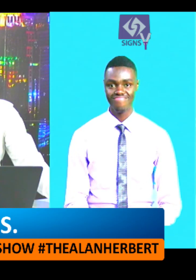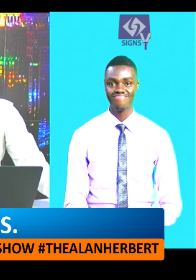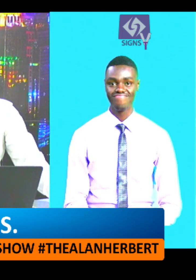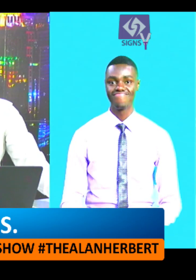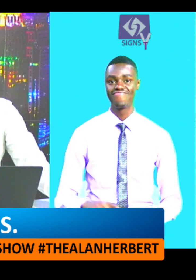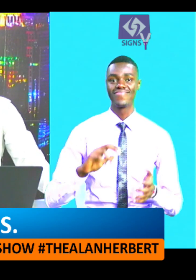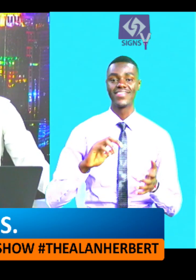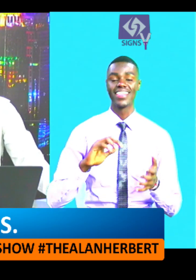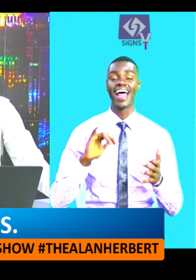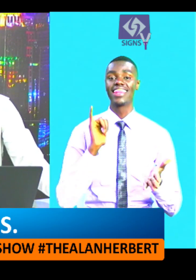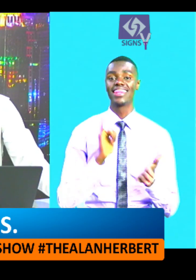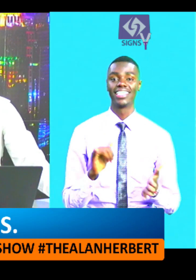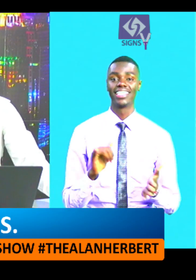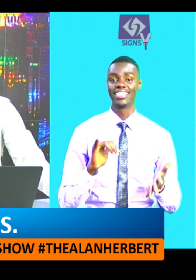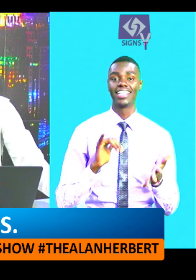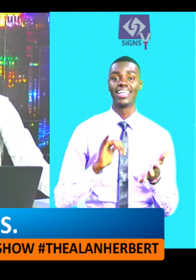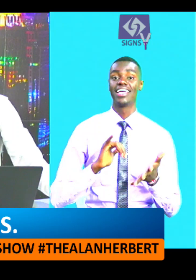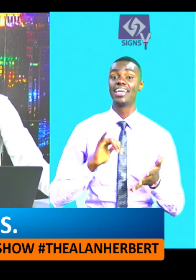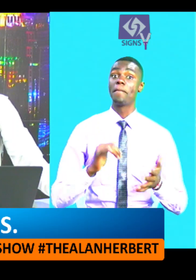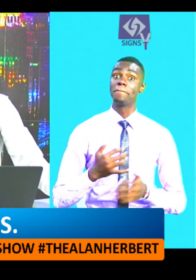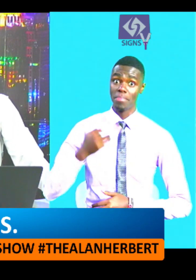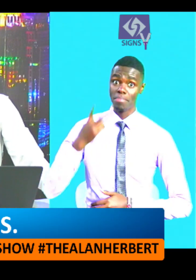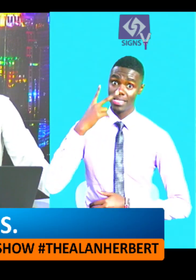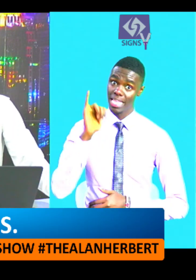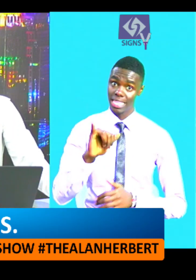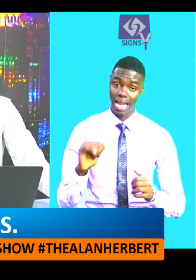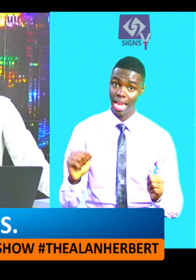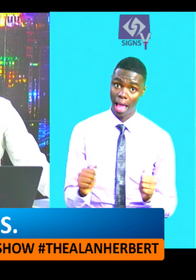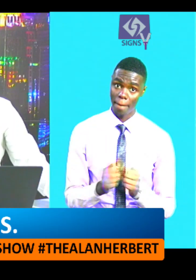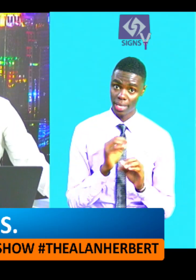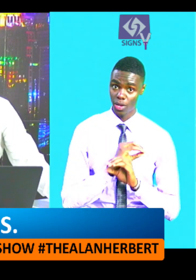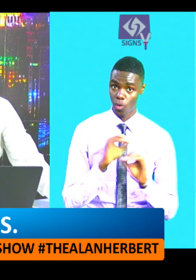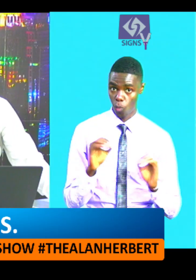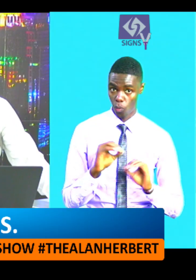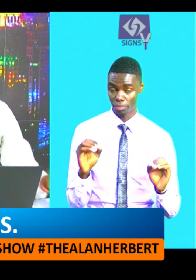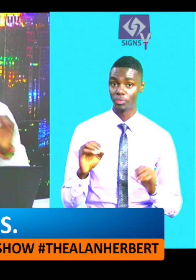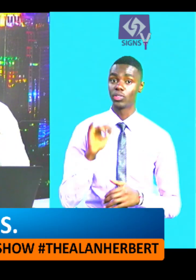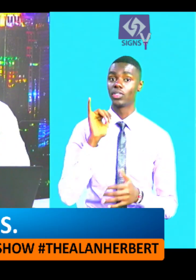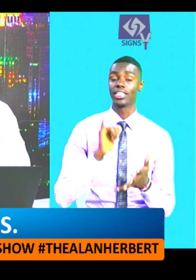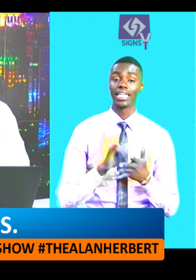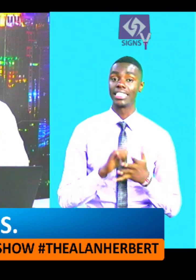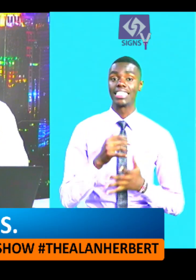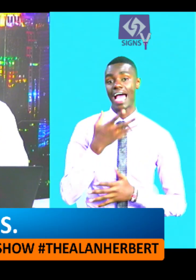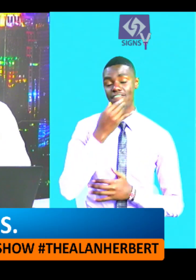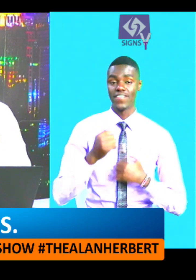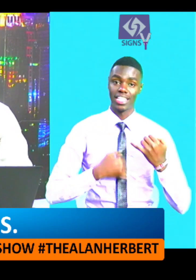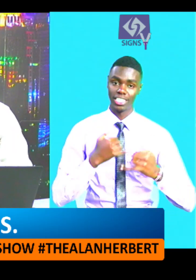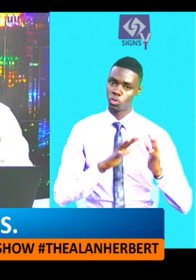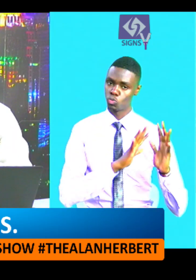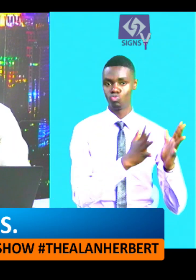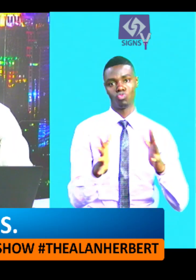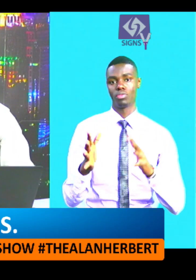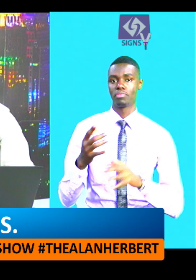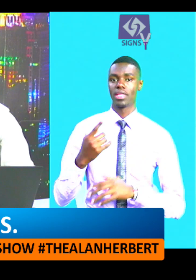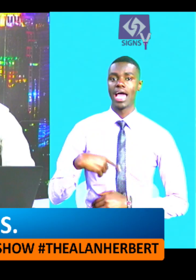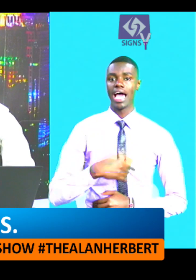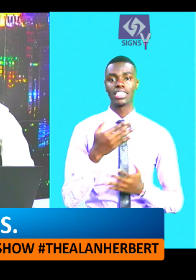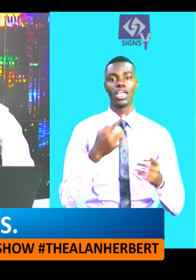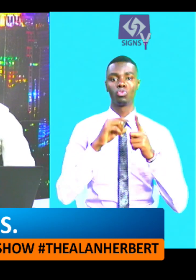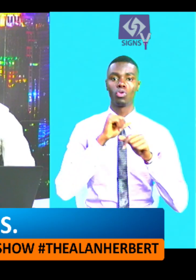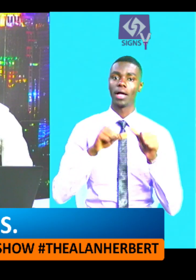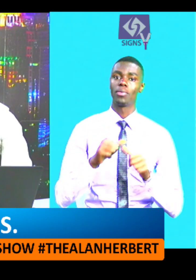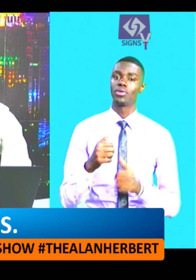Yeah. So that was. Did not see that. Did not see that coming, but. You can't take away a father's joy. Congratulations on that. Thank you.